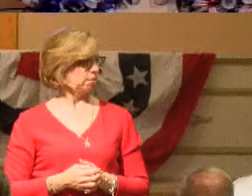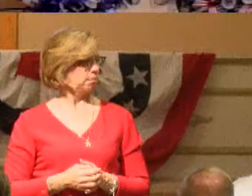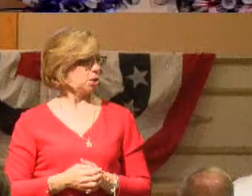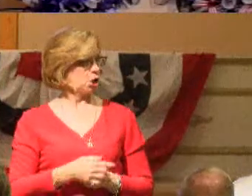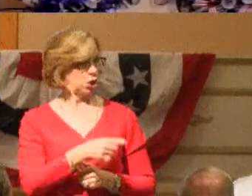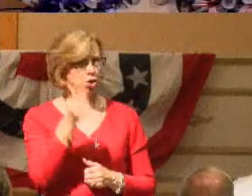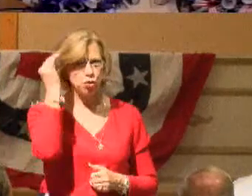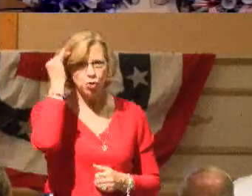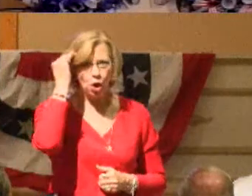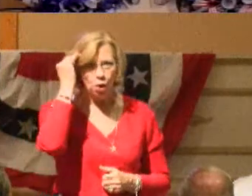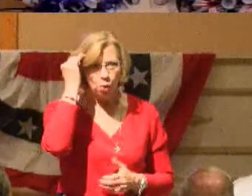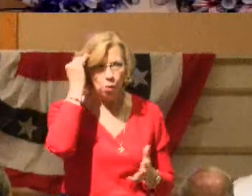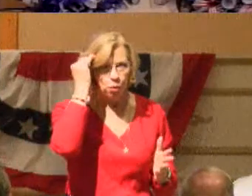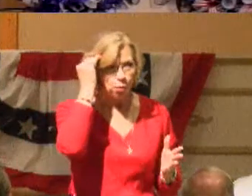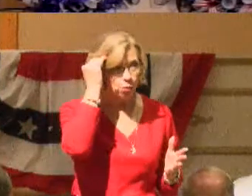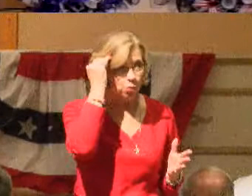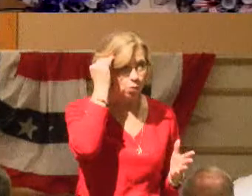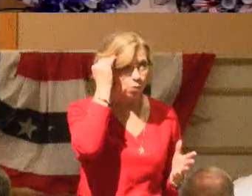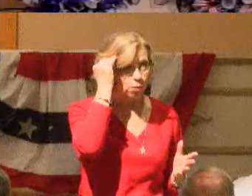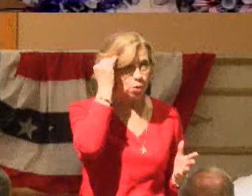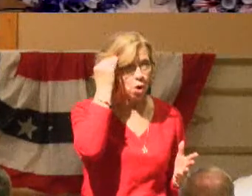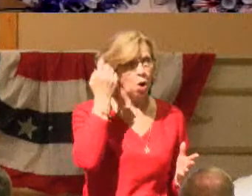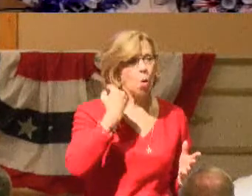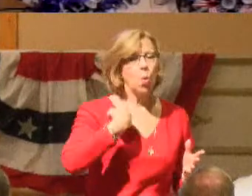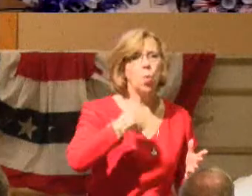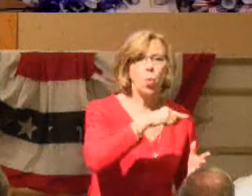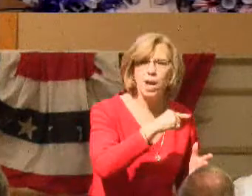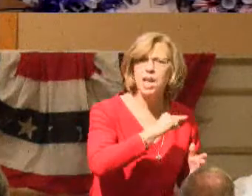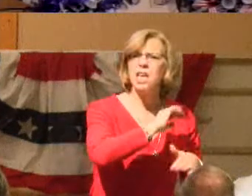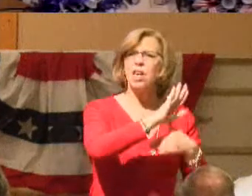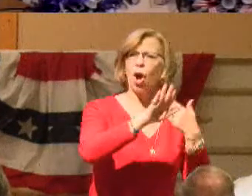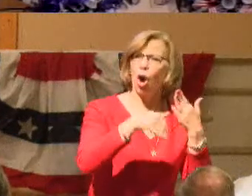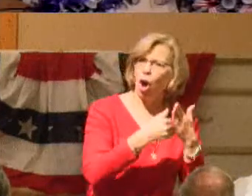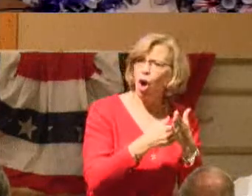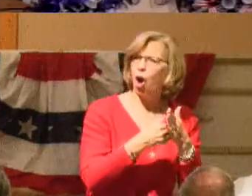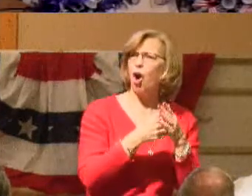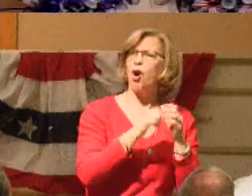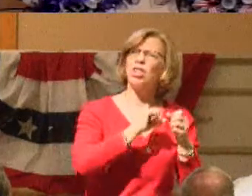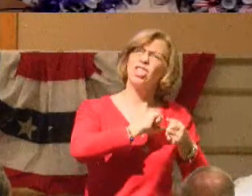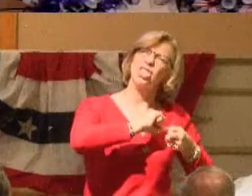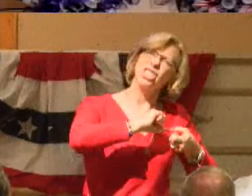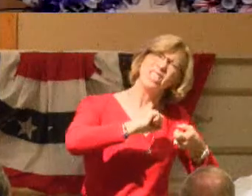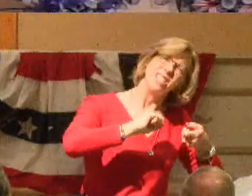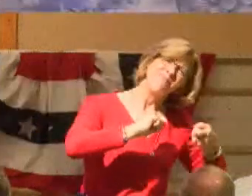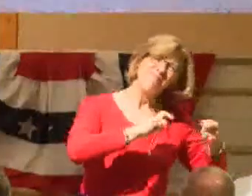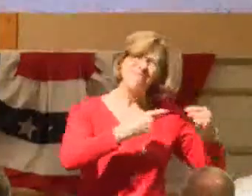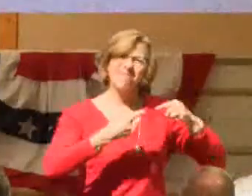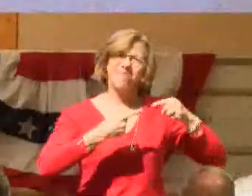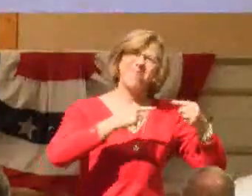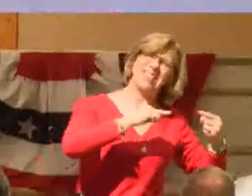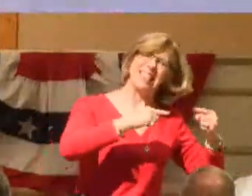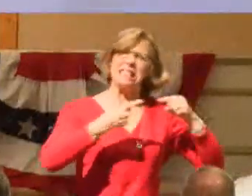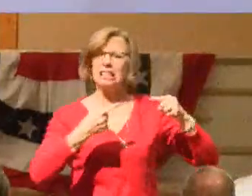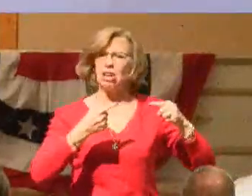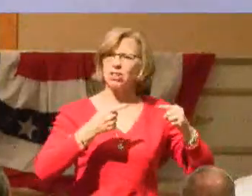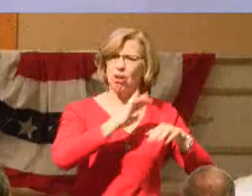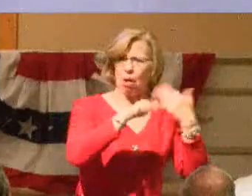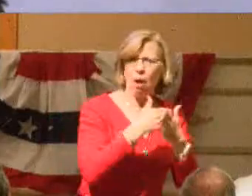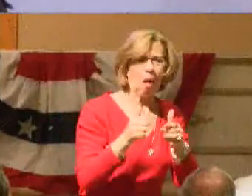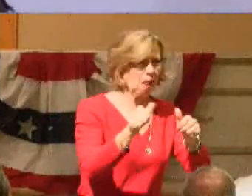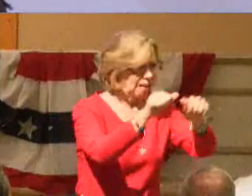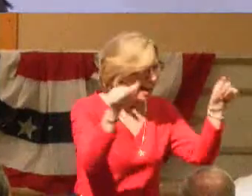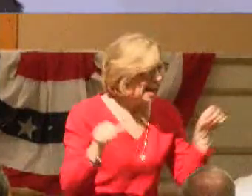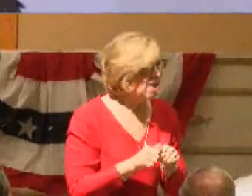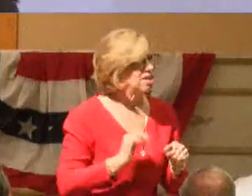You know what it's like? We all struggle in areas of our life, and I'm not attempting to be